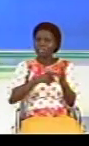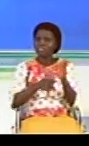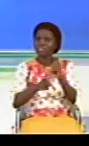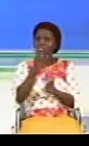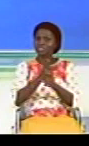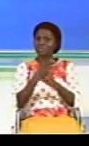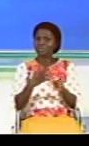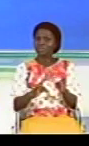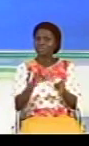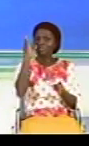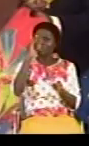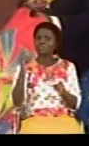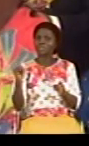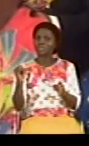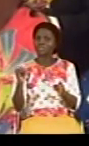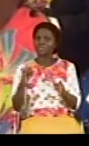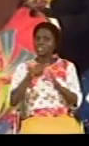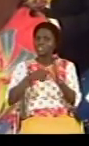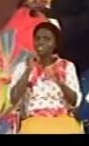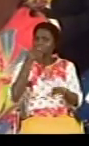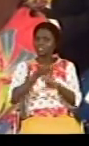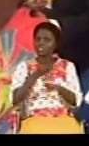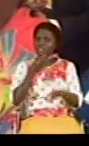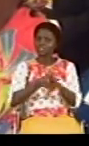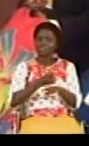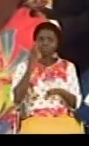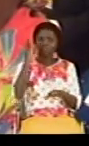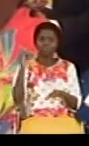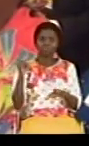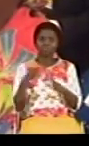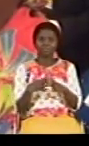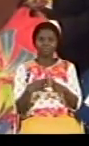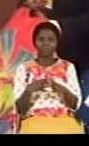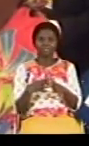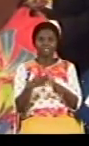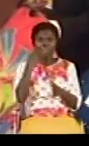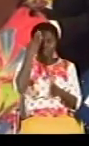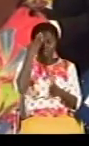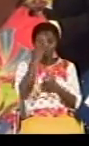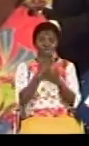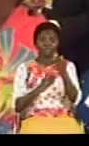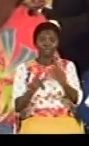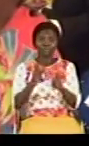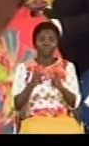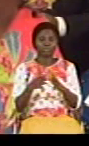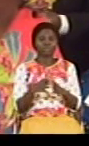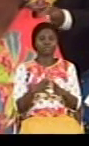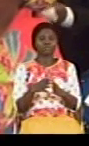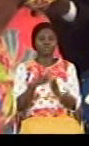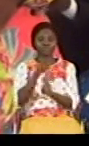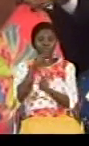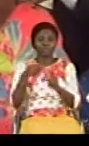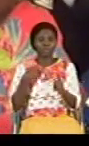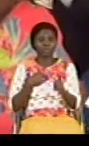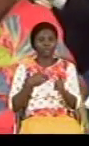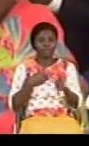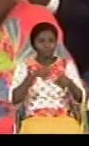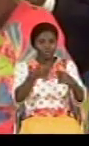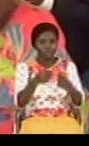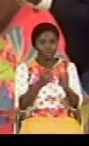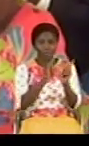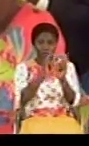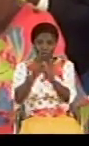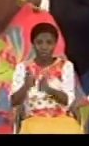this is a hard saying. You know, some people are asking us. We go to them. We preach to them.